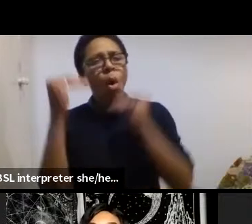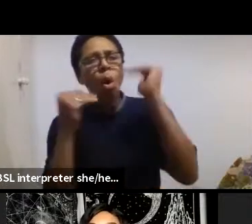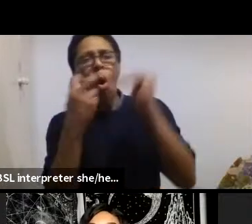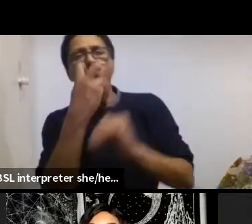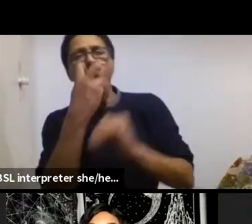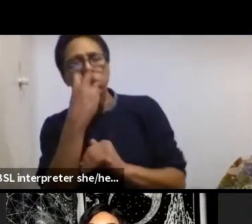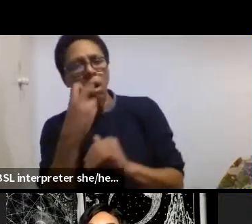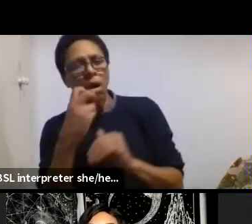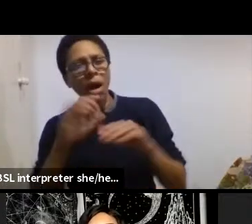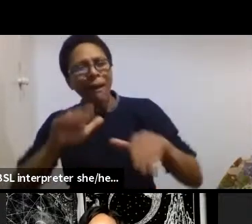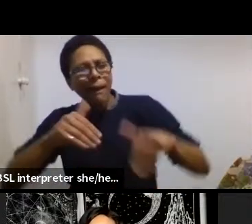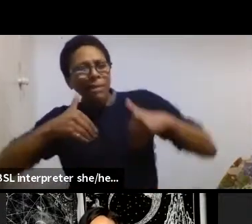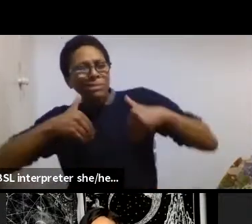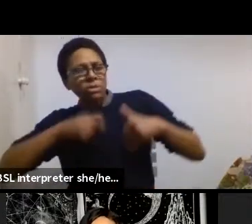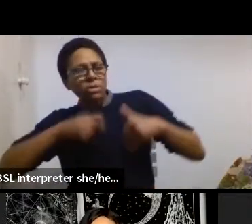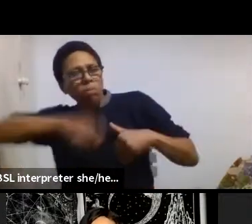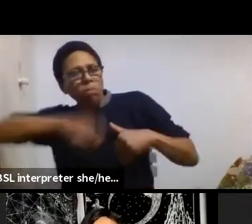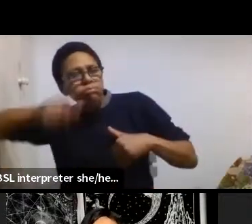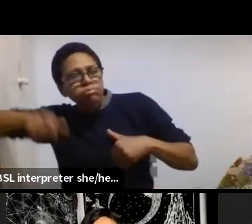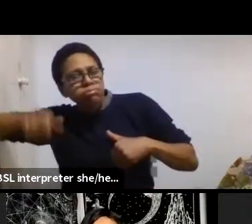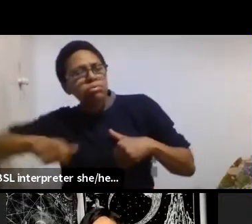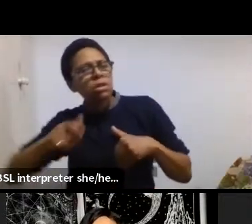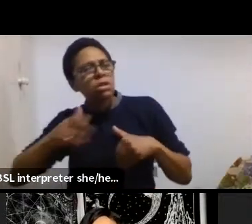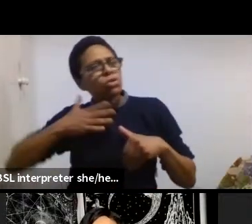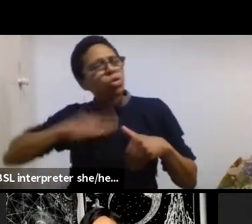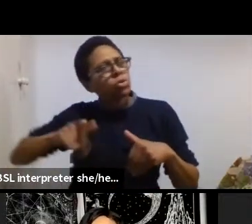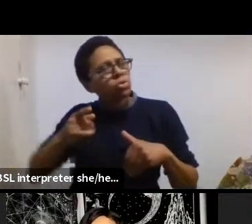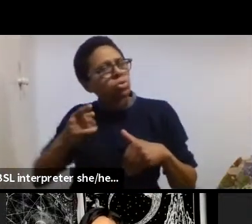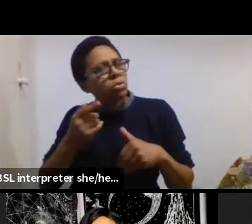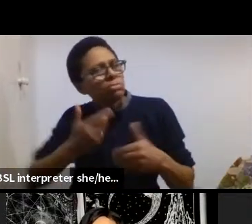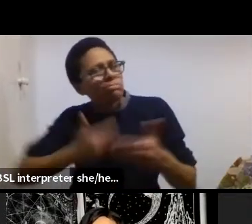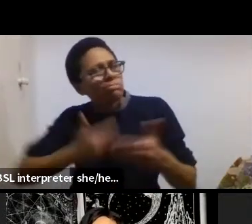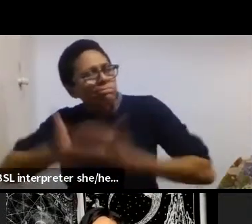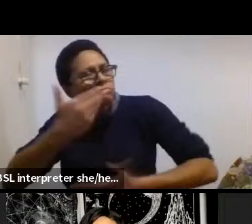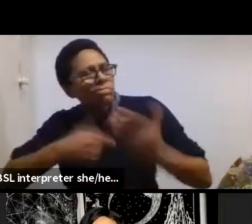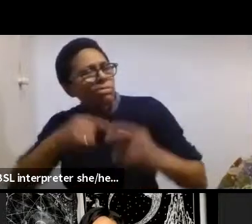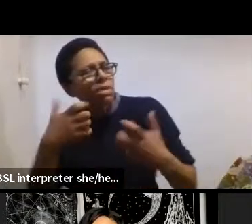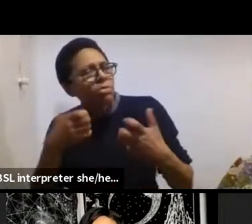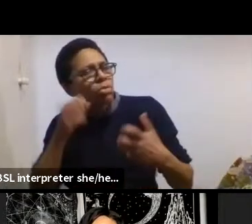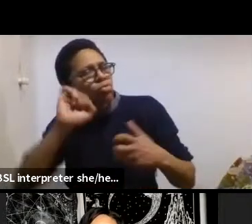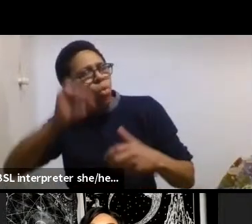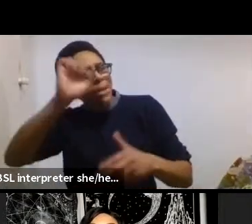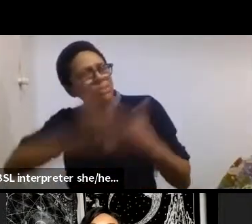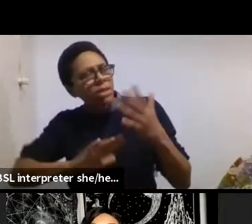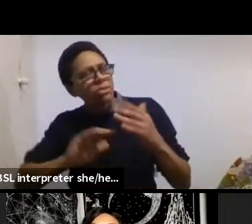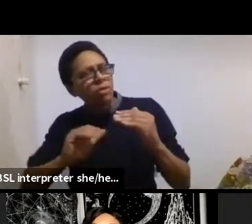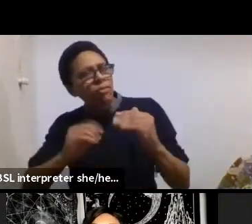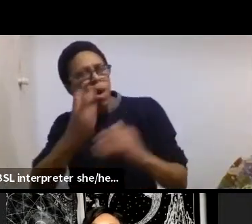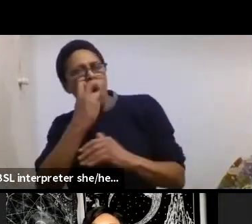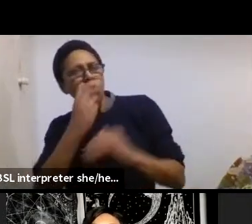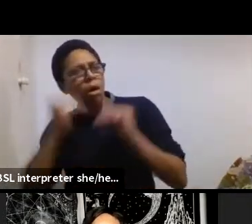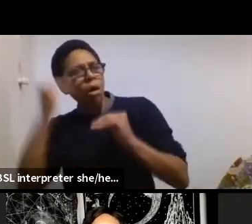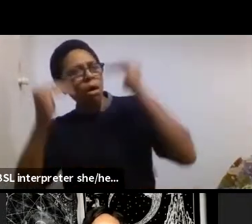and what that intersection of sort of age and that identity is like for you. Yeah, I think